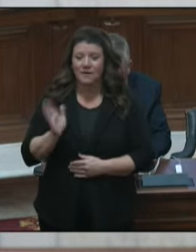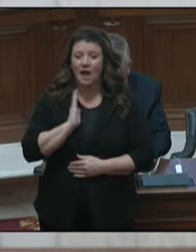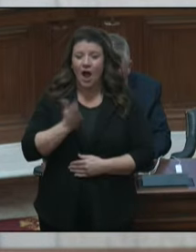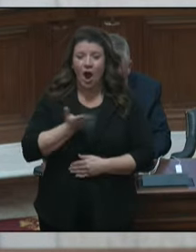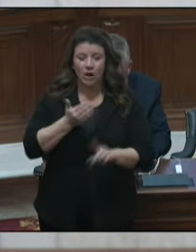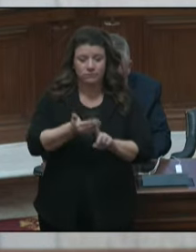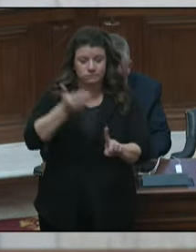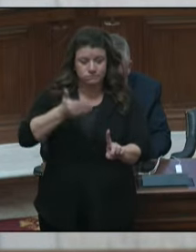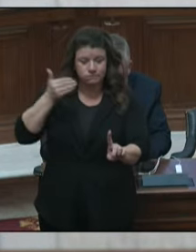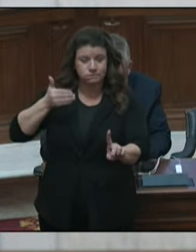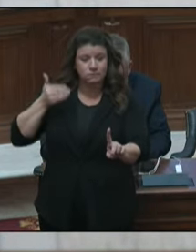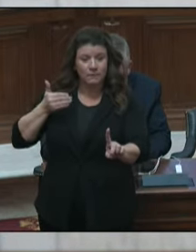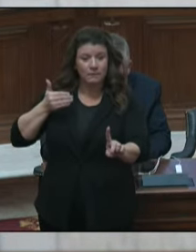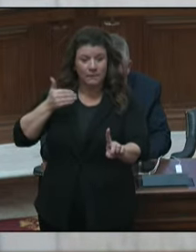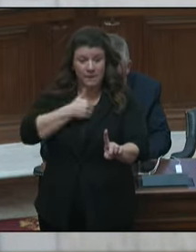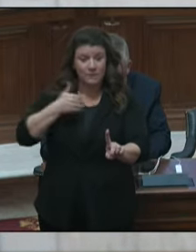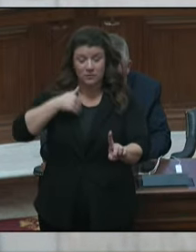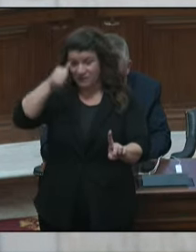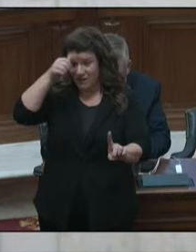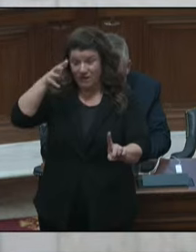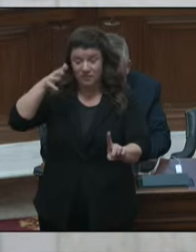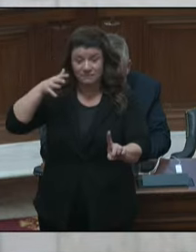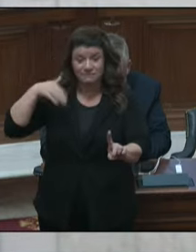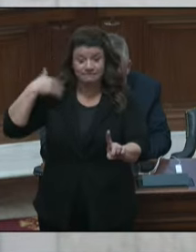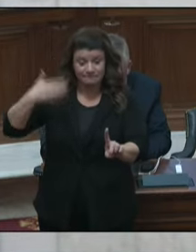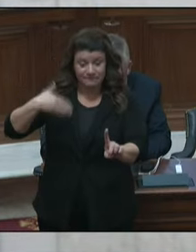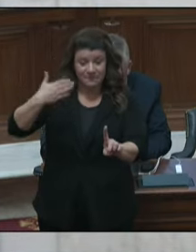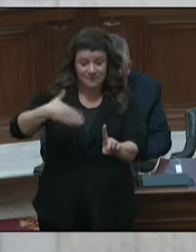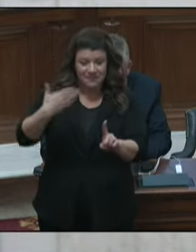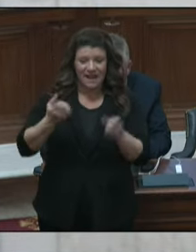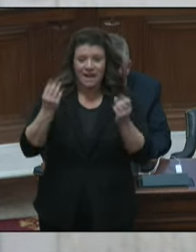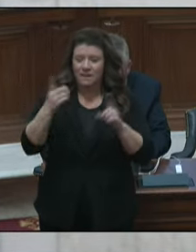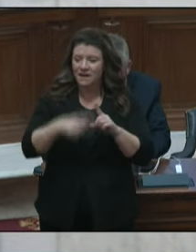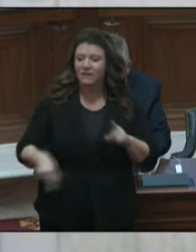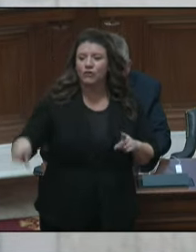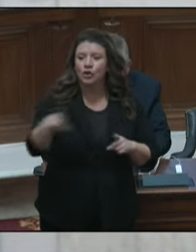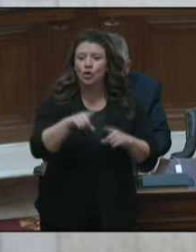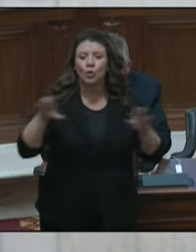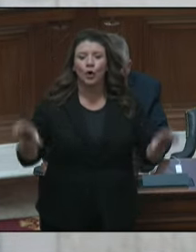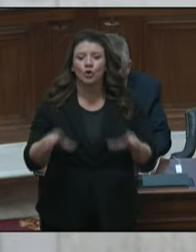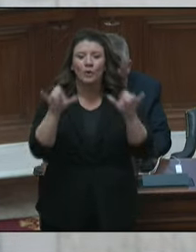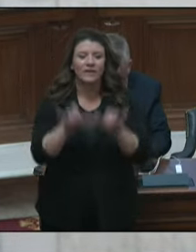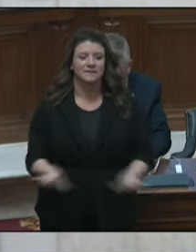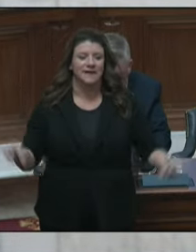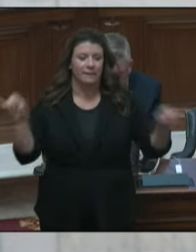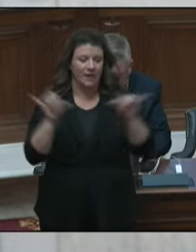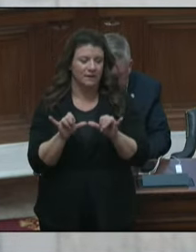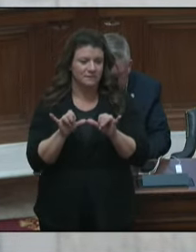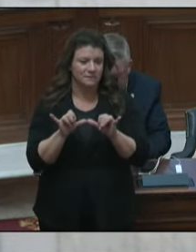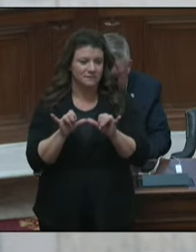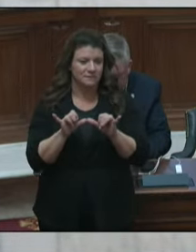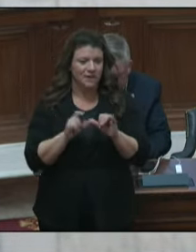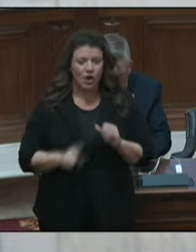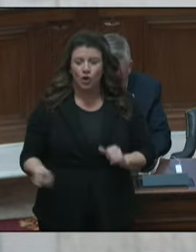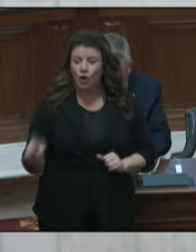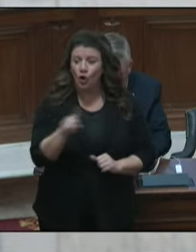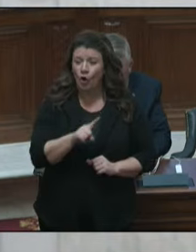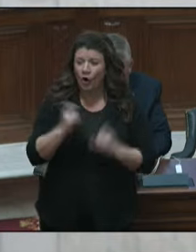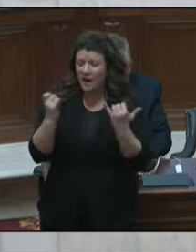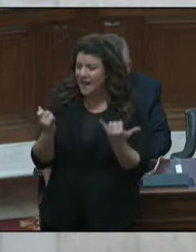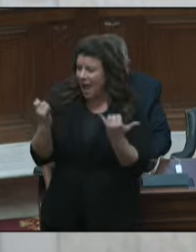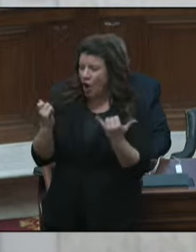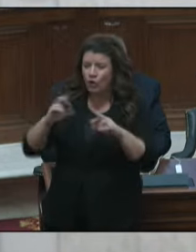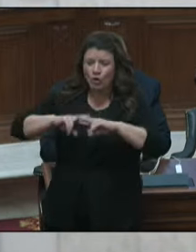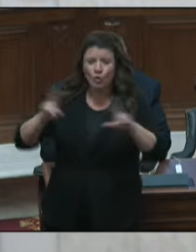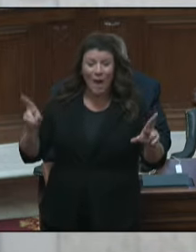forefathers stepped up, and I think an awful lot of you are doing exactly the same thing. You're on the cusp right now